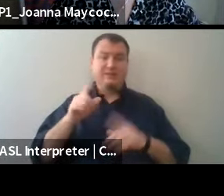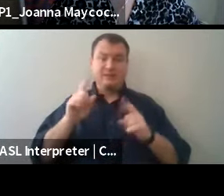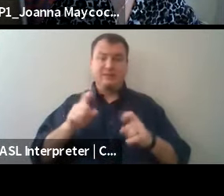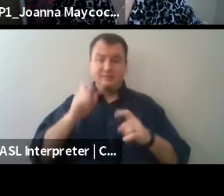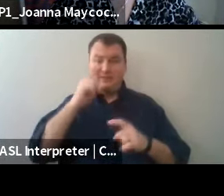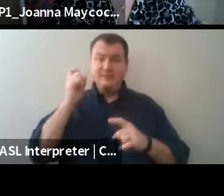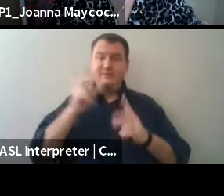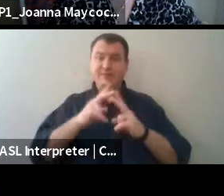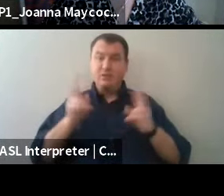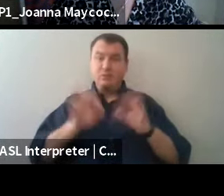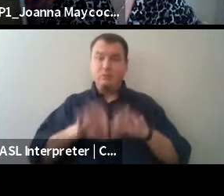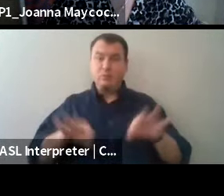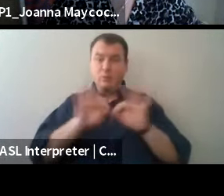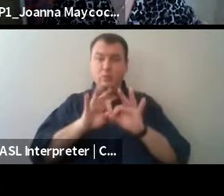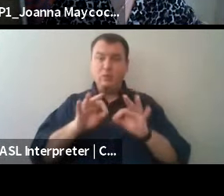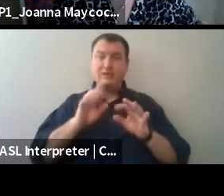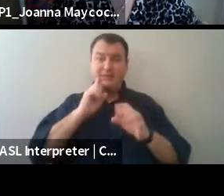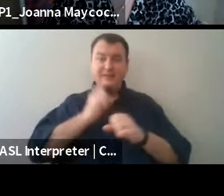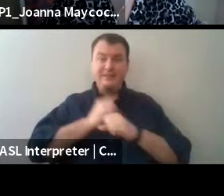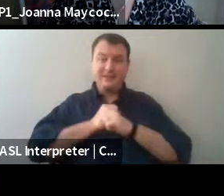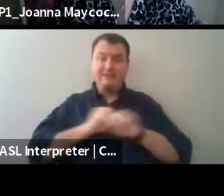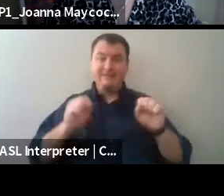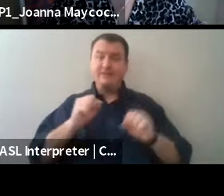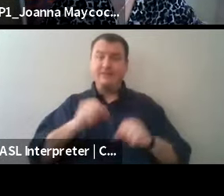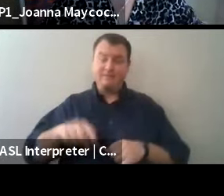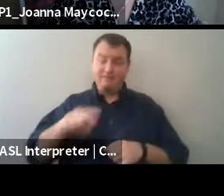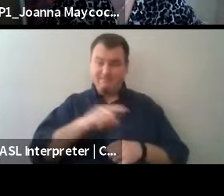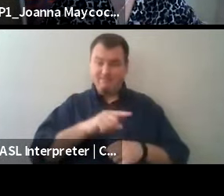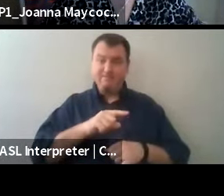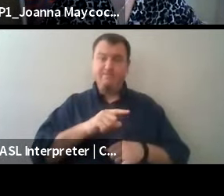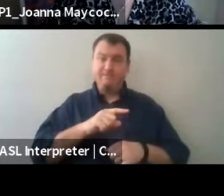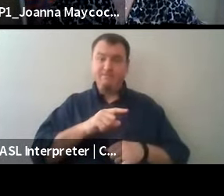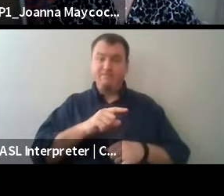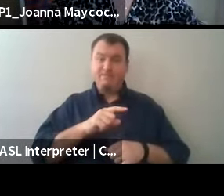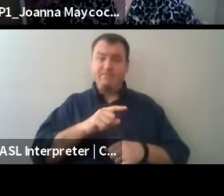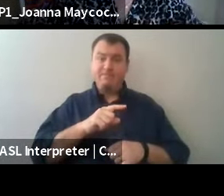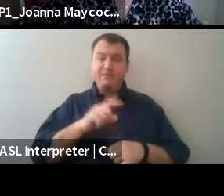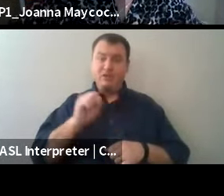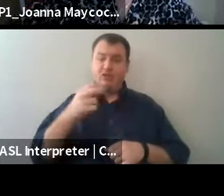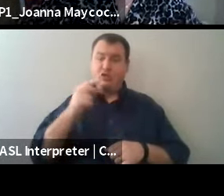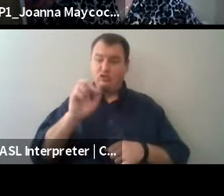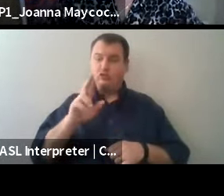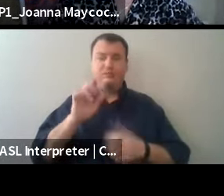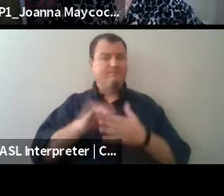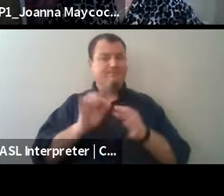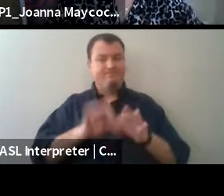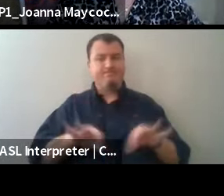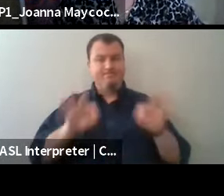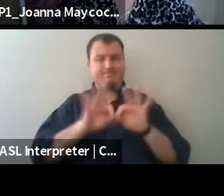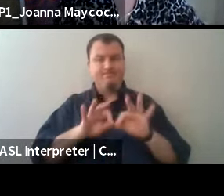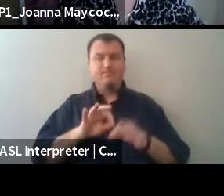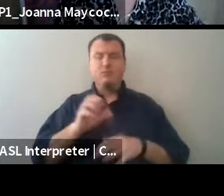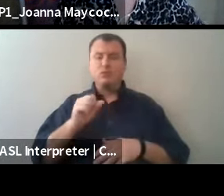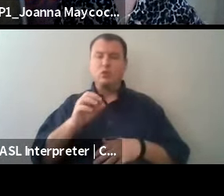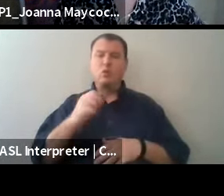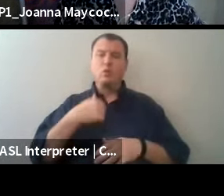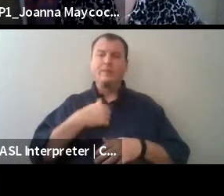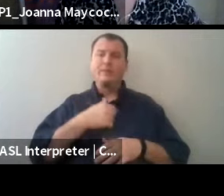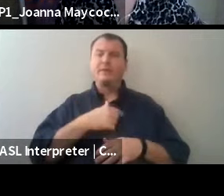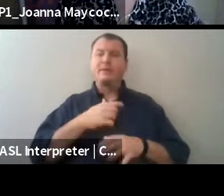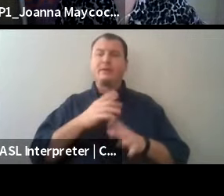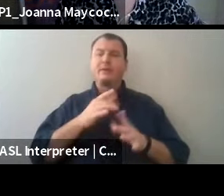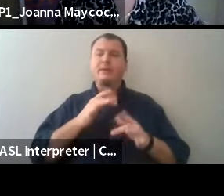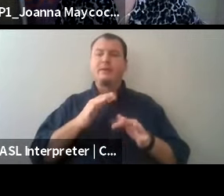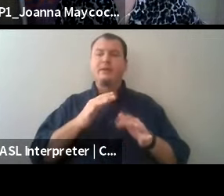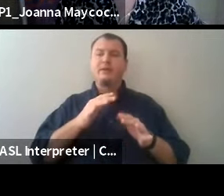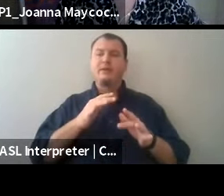important that also the safety of other residents in the shelter was important. So we equipped ourselves, and